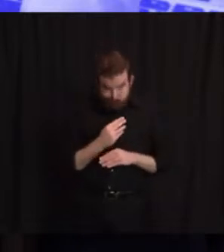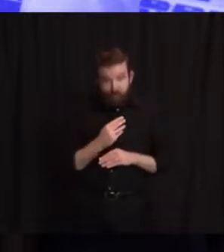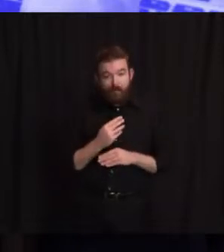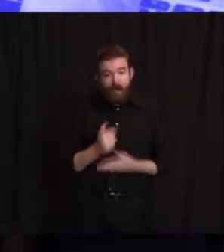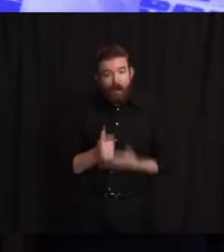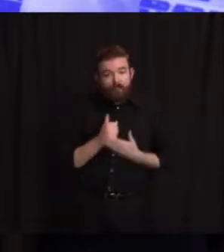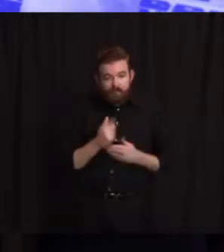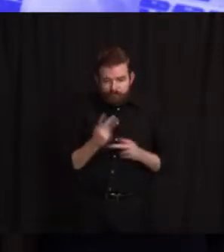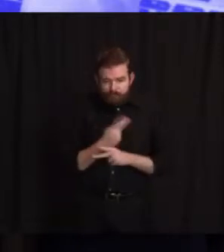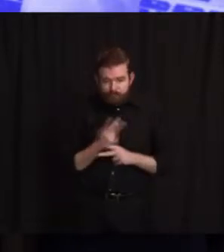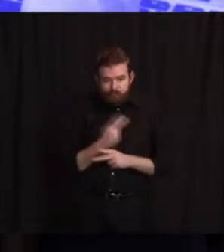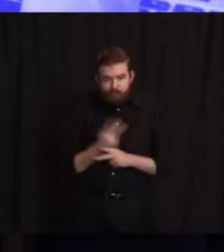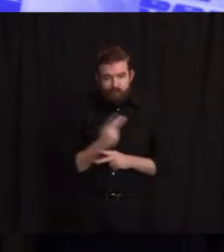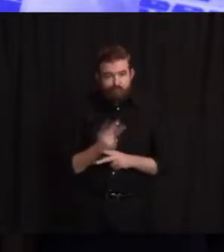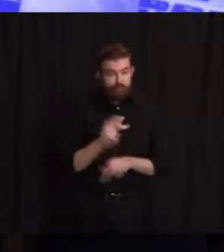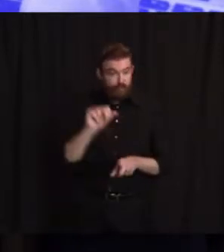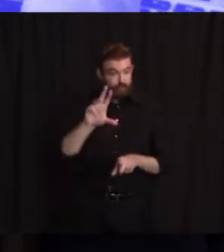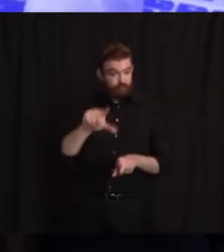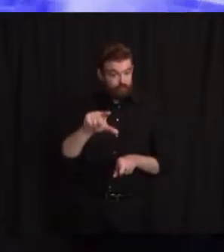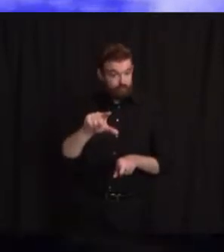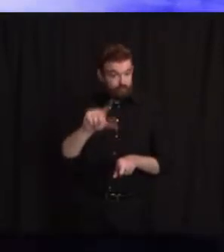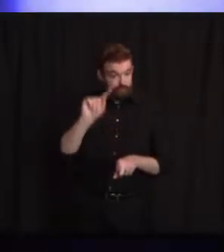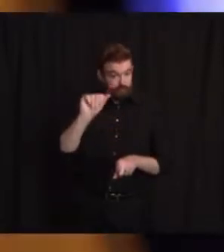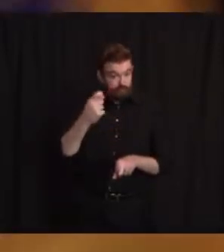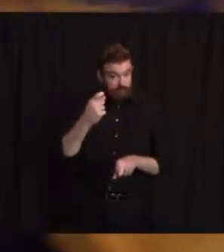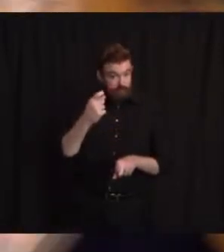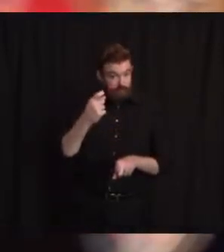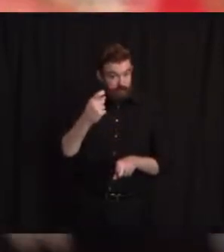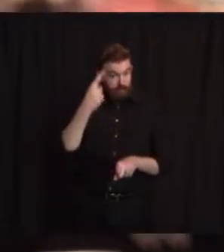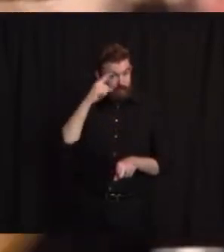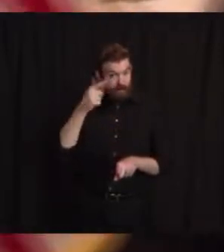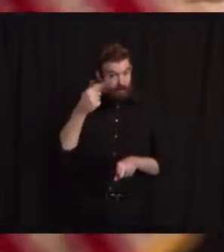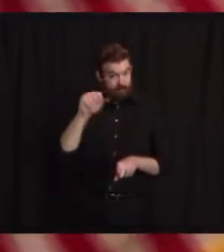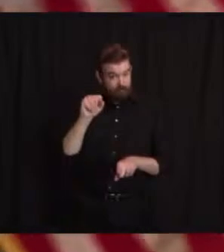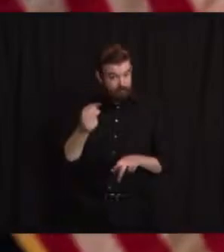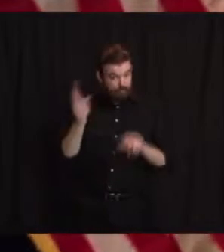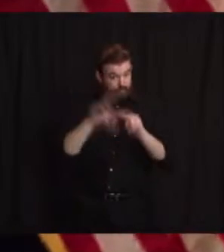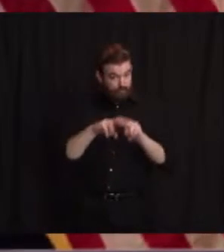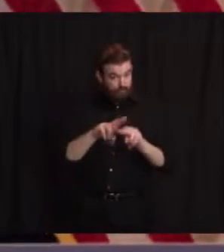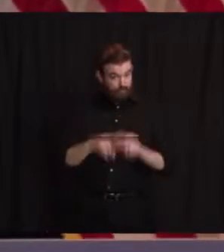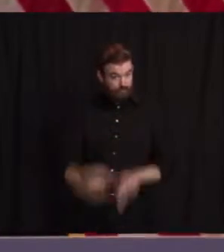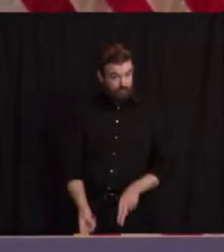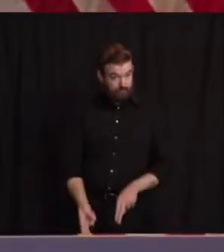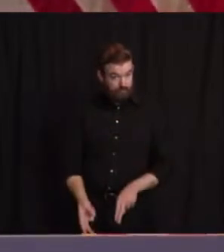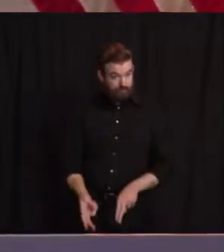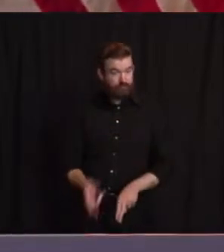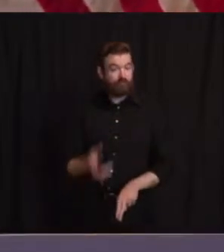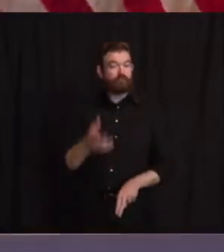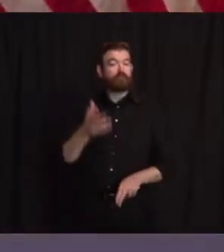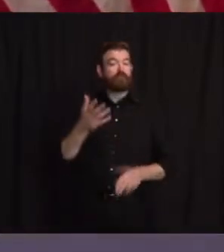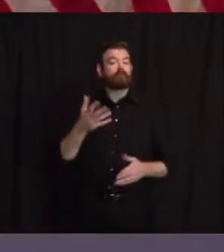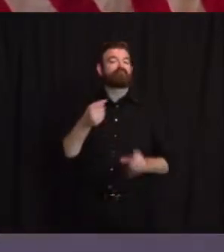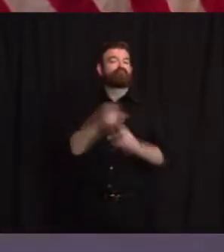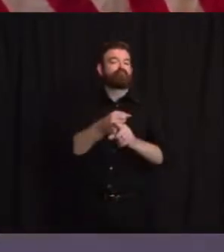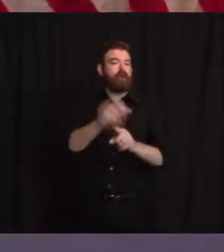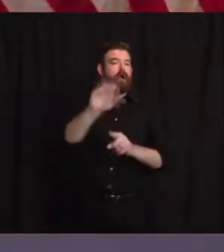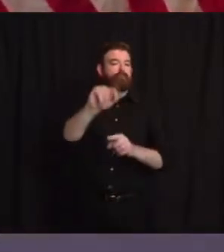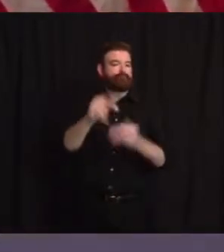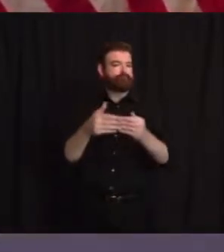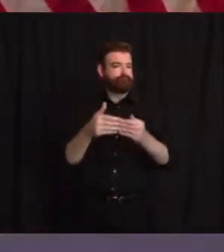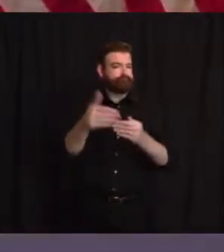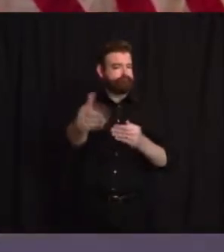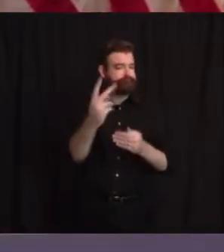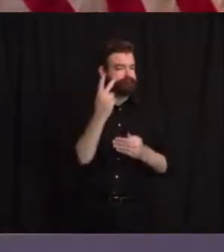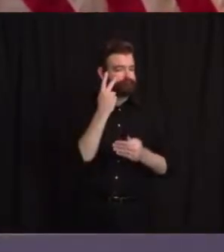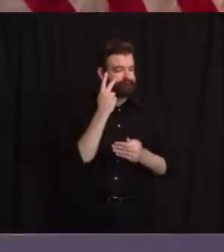tax effective October. Yeah, it's important to remind everybody that this isn't Liz having on